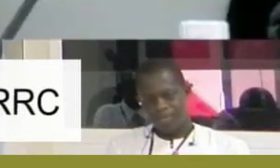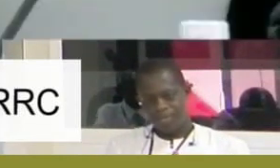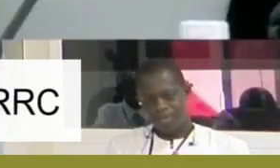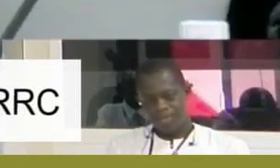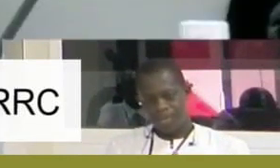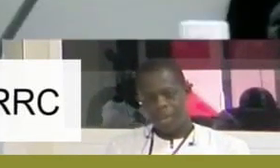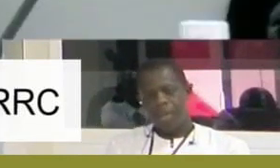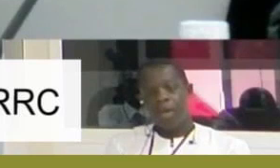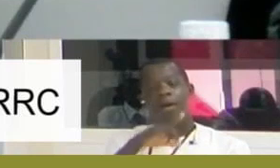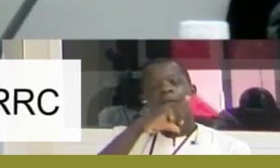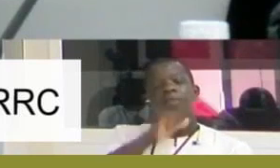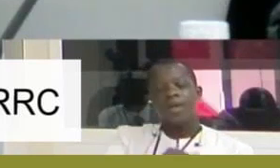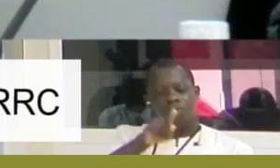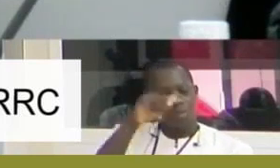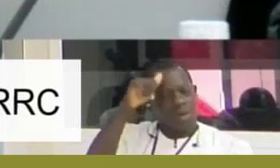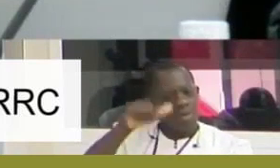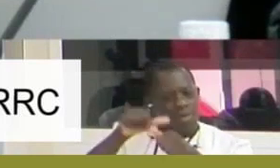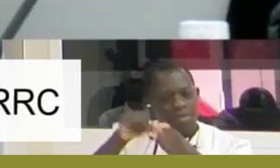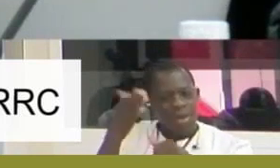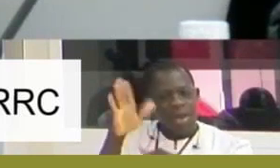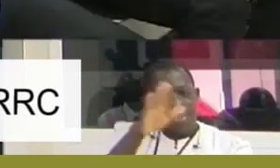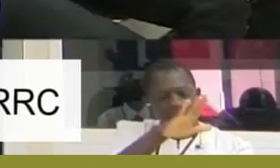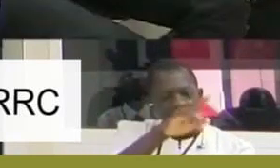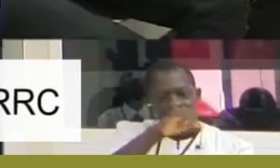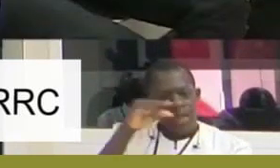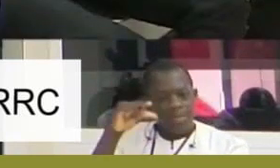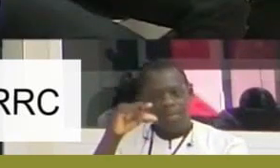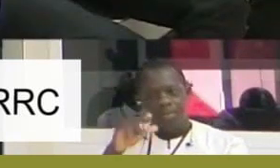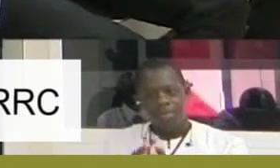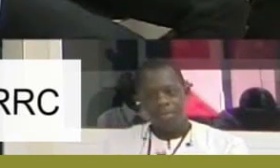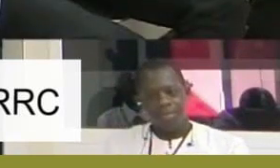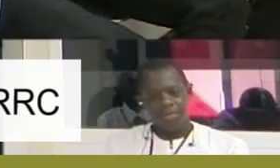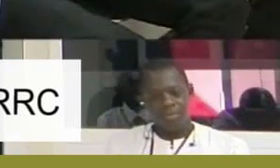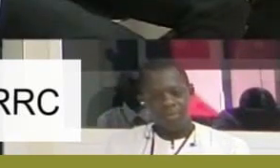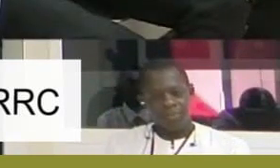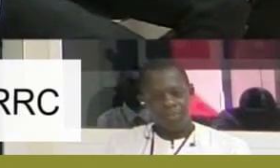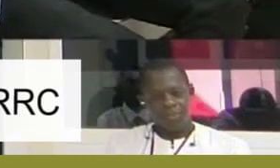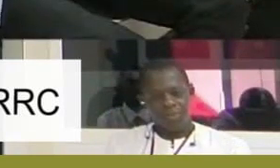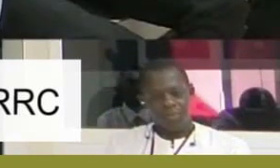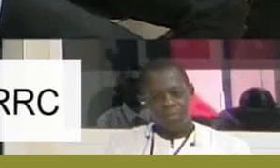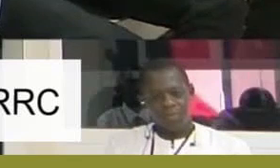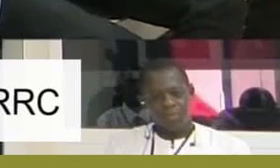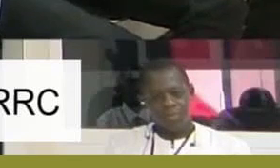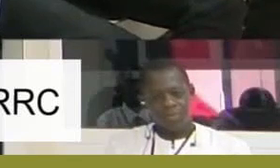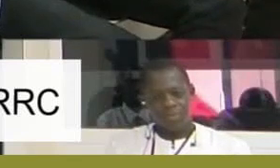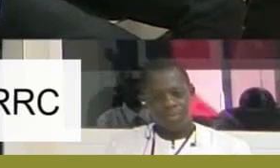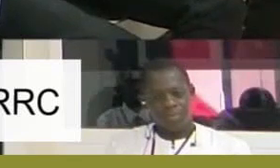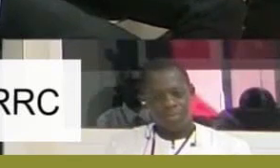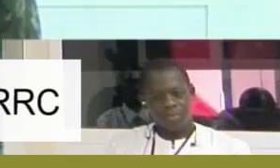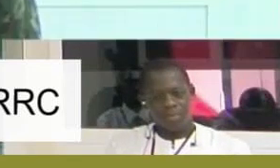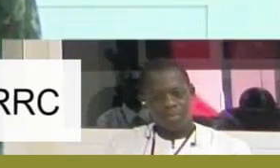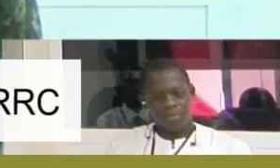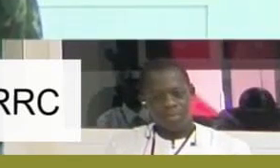inmates. Staff Sergeant Jallo, who is part of the former Yahya Jammeh Junglers, said he was trained for arresting, torturing, and killing of